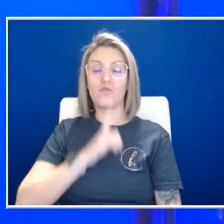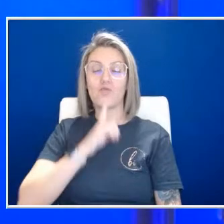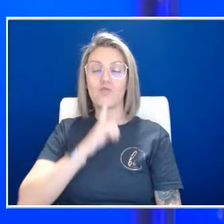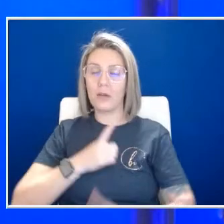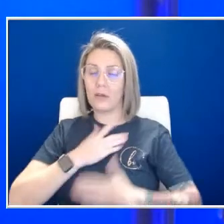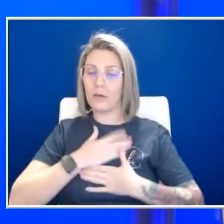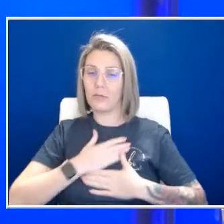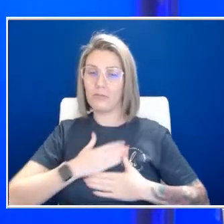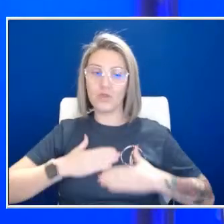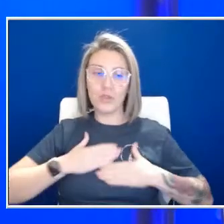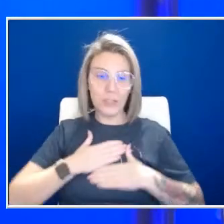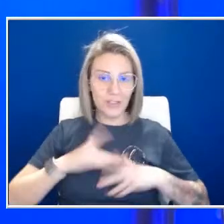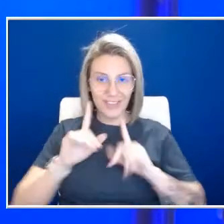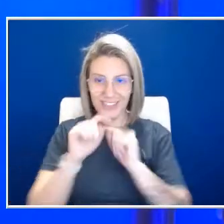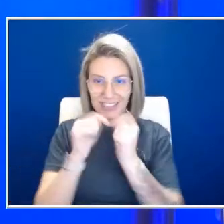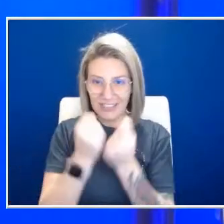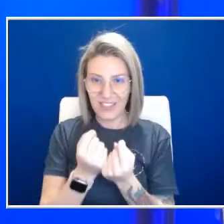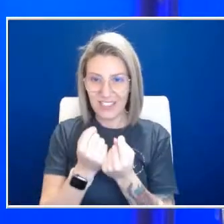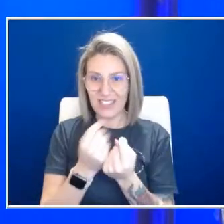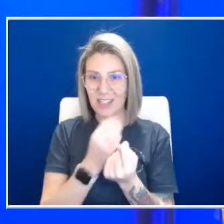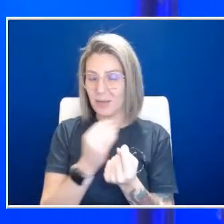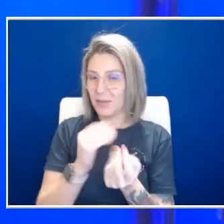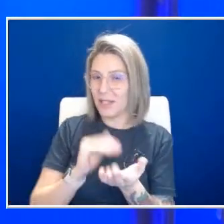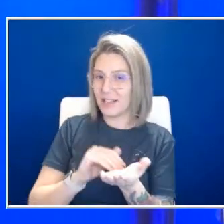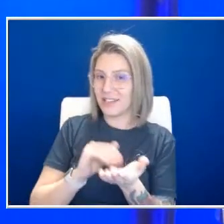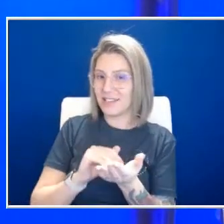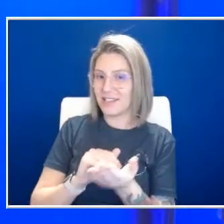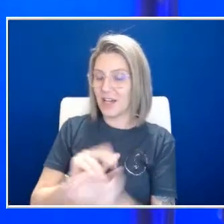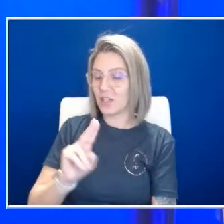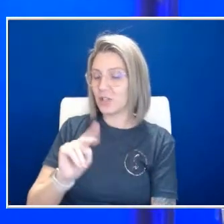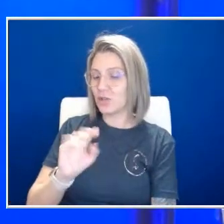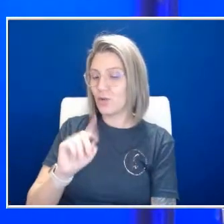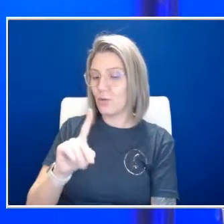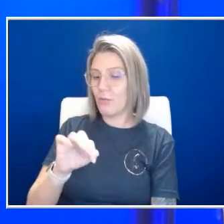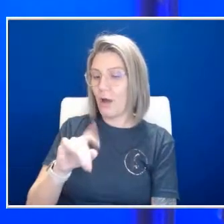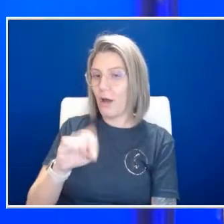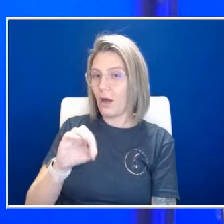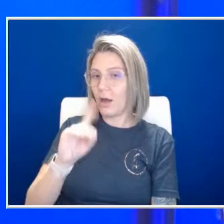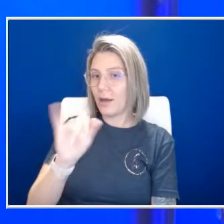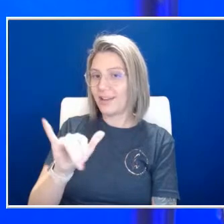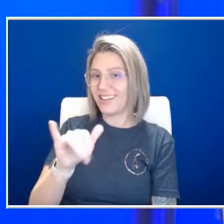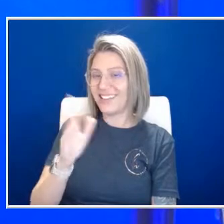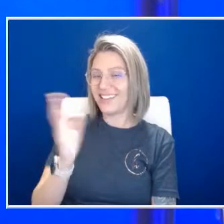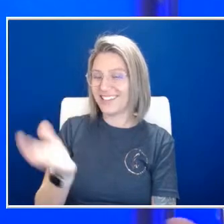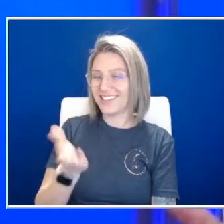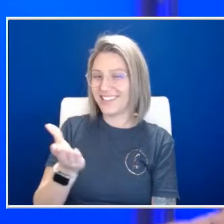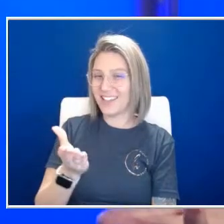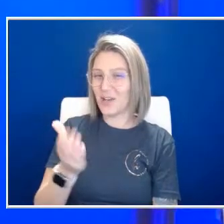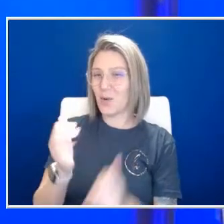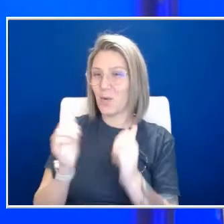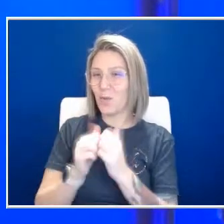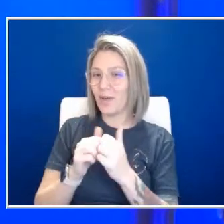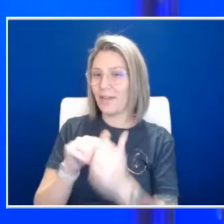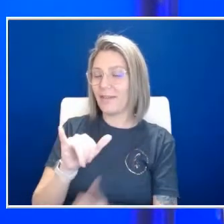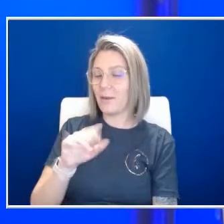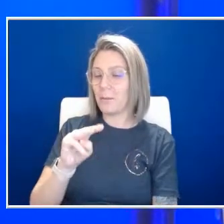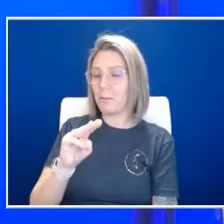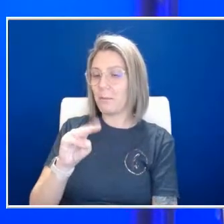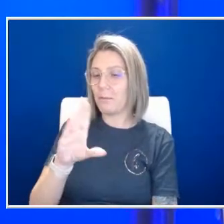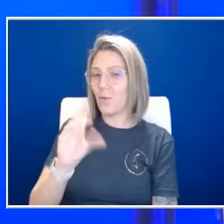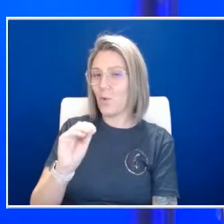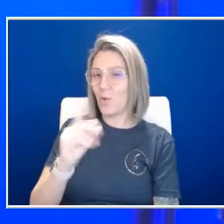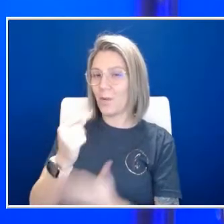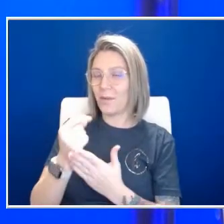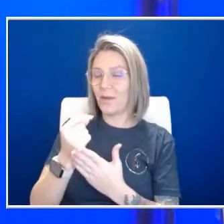team. And Dr. Nupani isn't here. I see him a lot with the immunotherapy. But the way they work